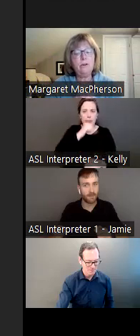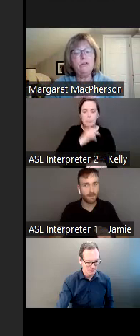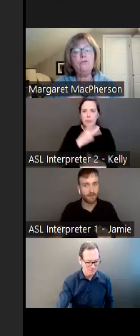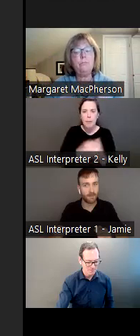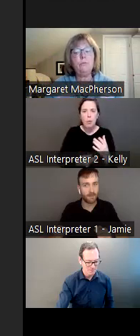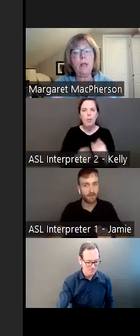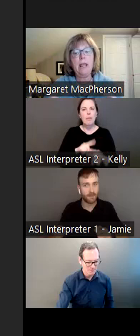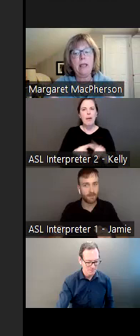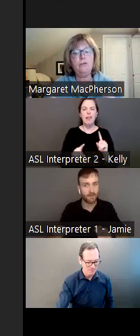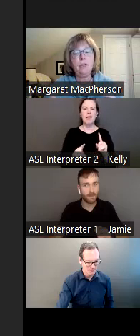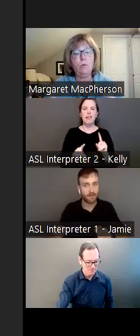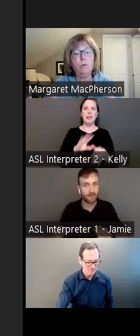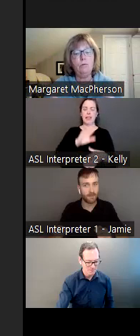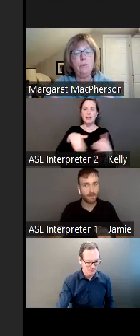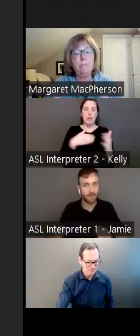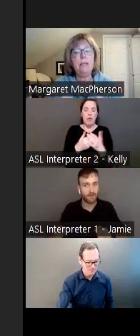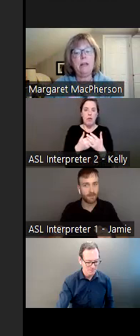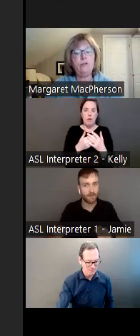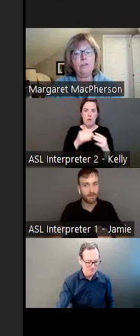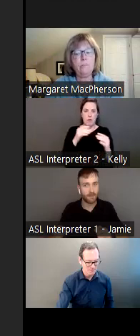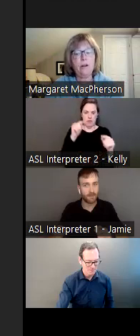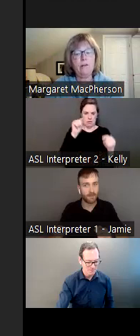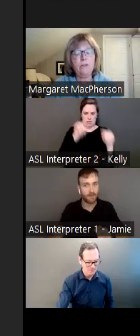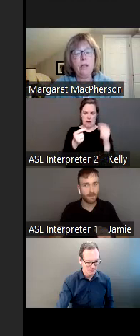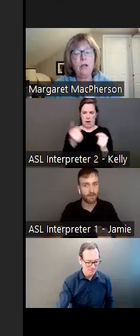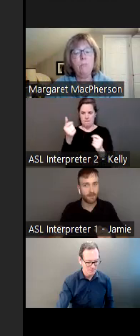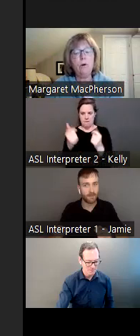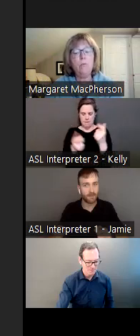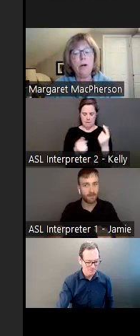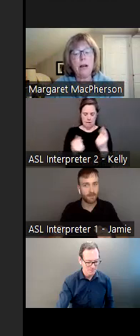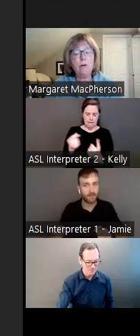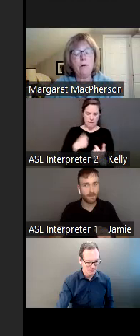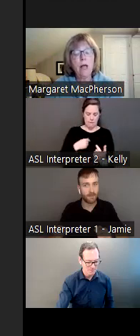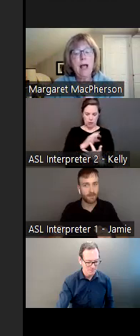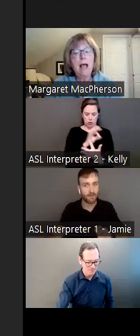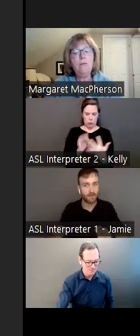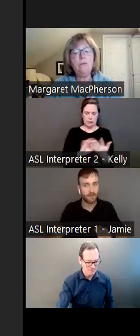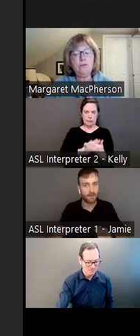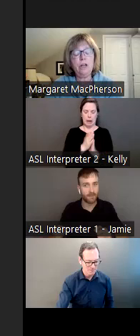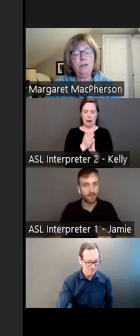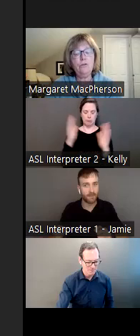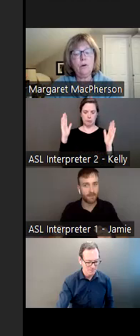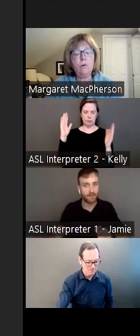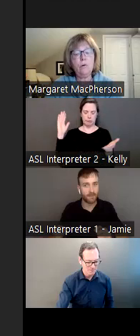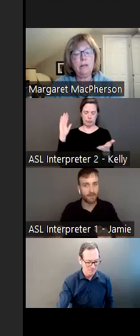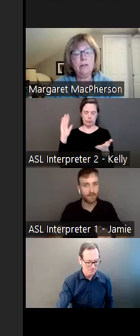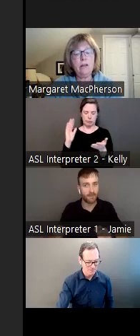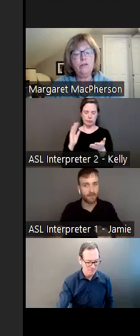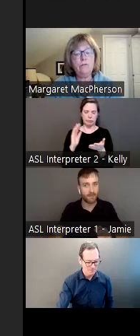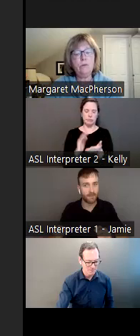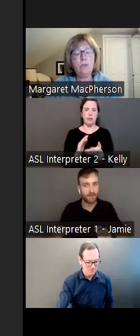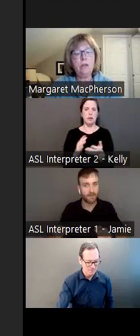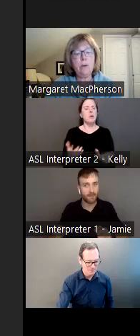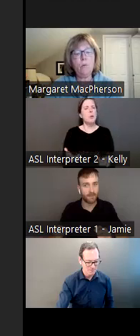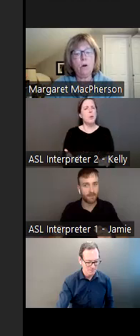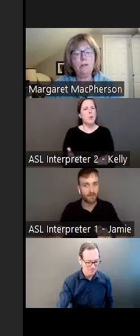factors that are stripped away as you get older that make that choice biography more and more narrow. How does it change your orientation